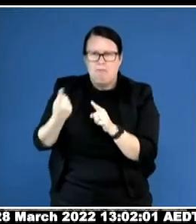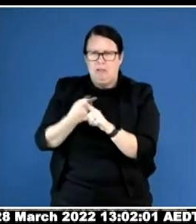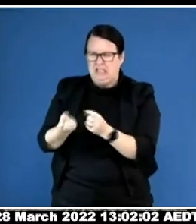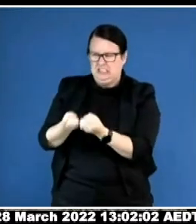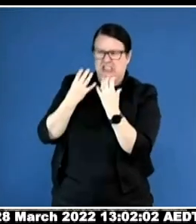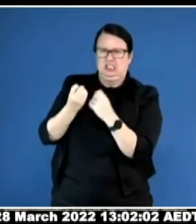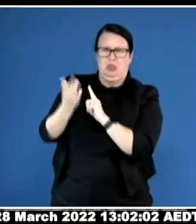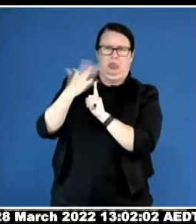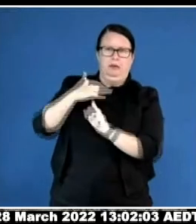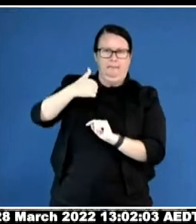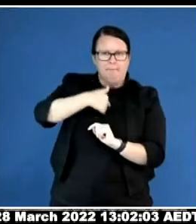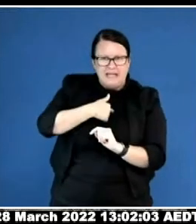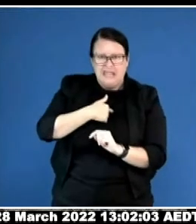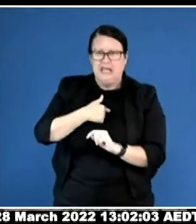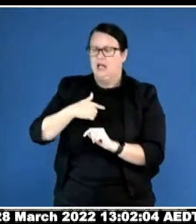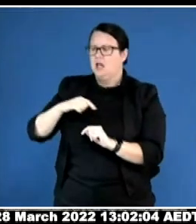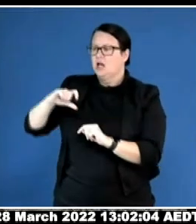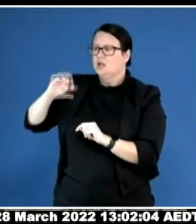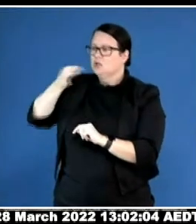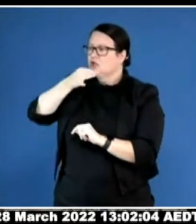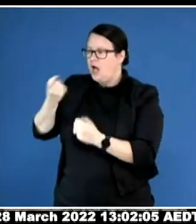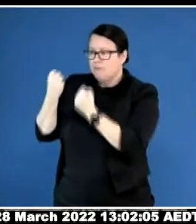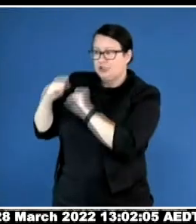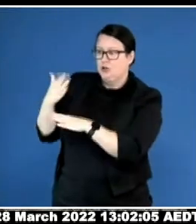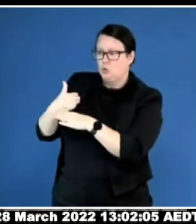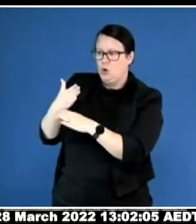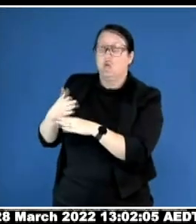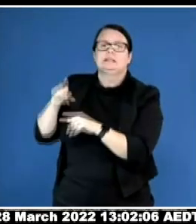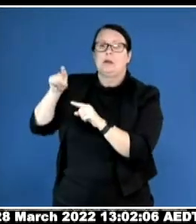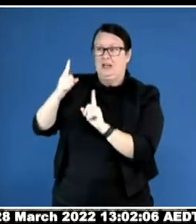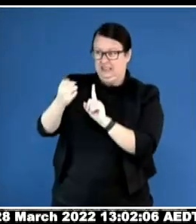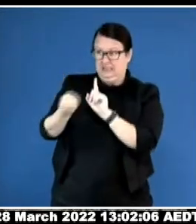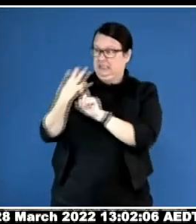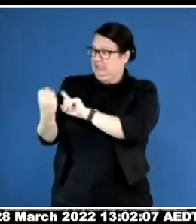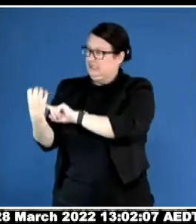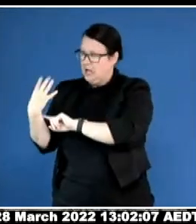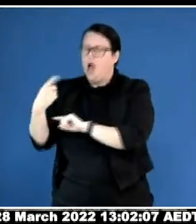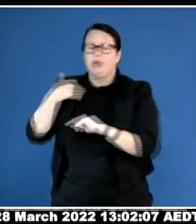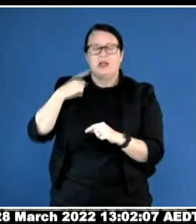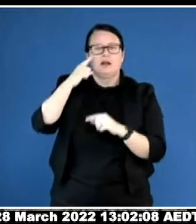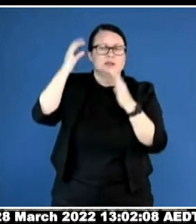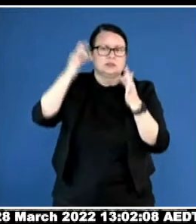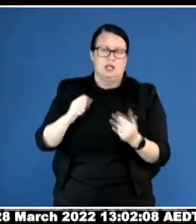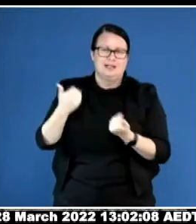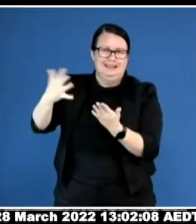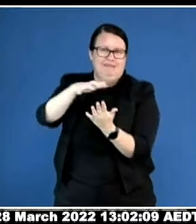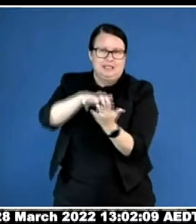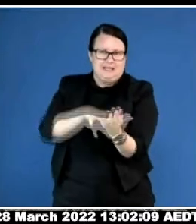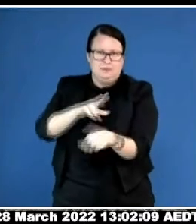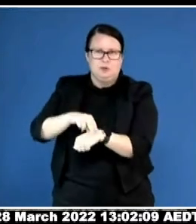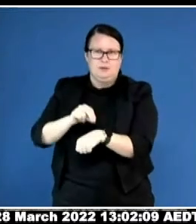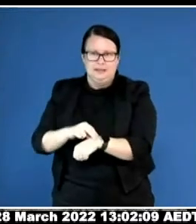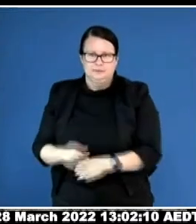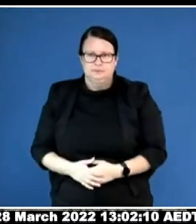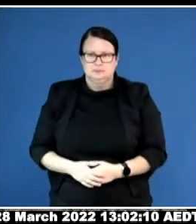child protection workers was when I decided to make that statement. Were you still hoping even at this point that yes. things